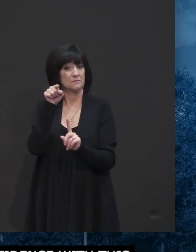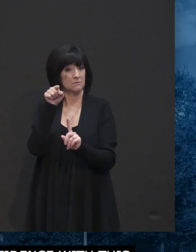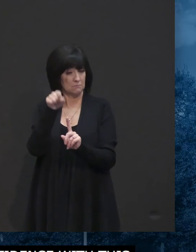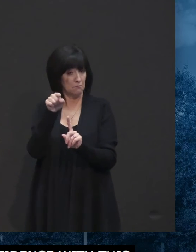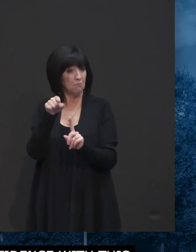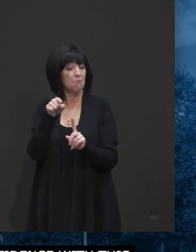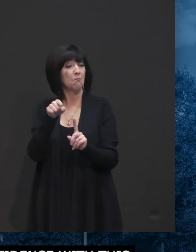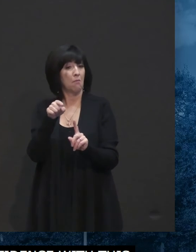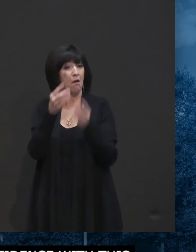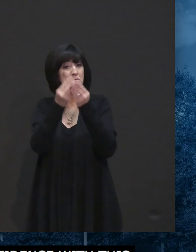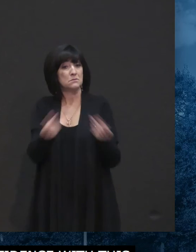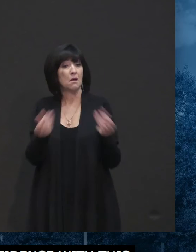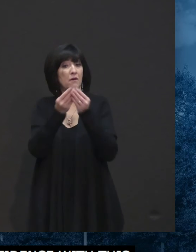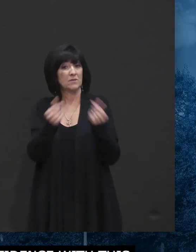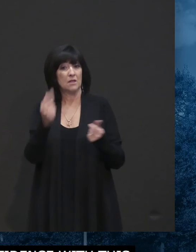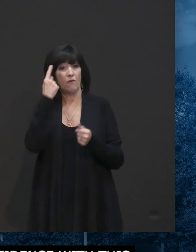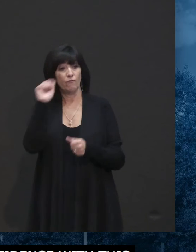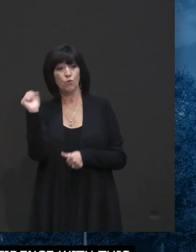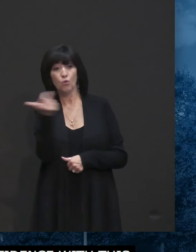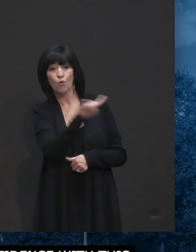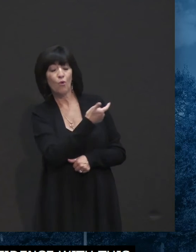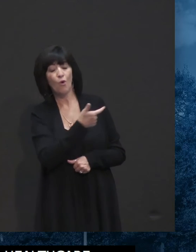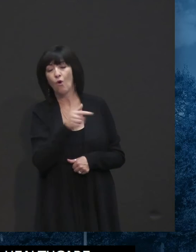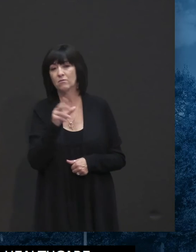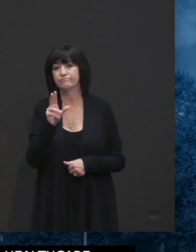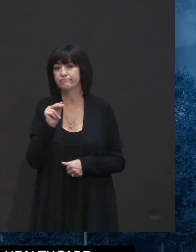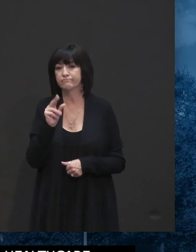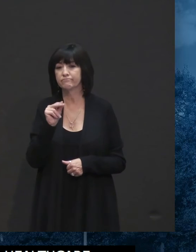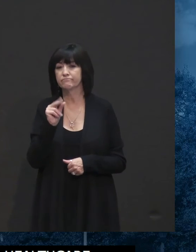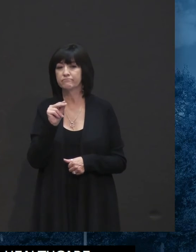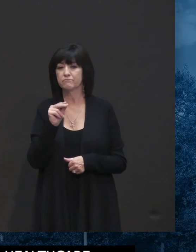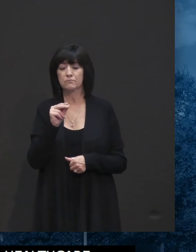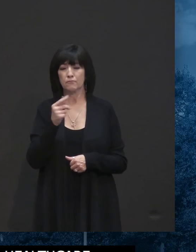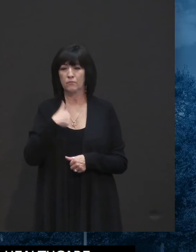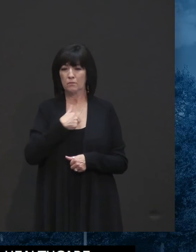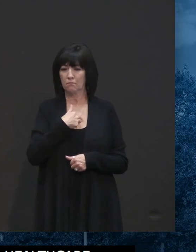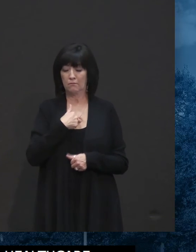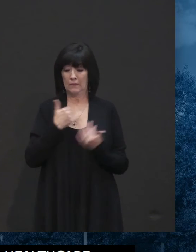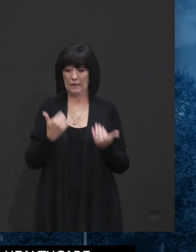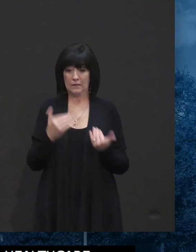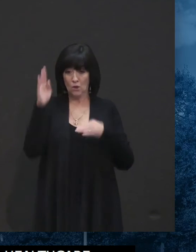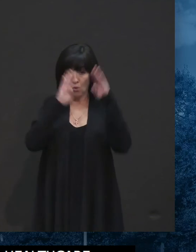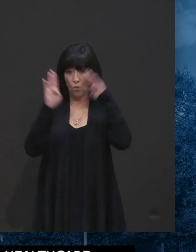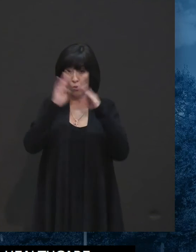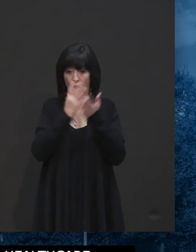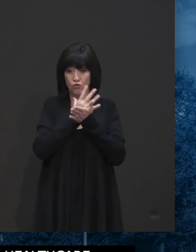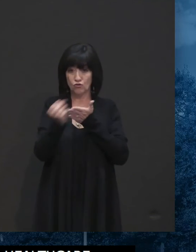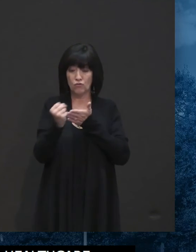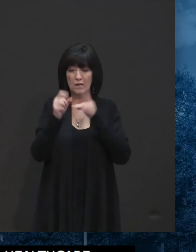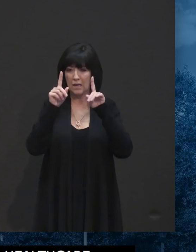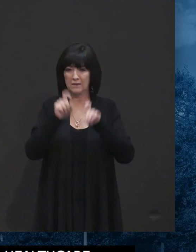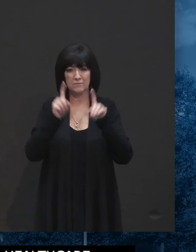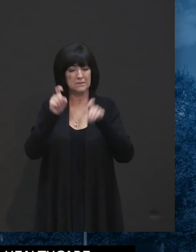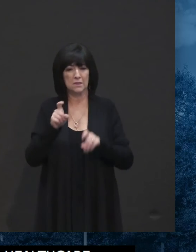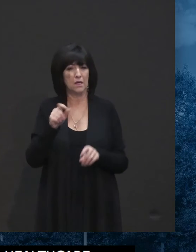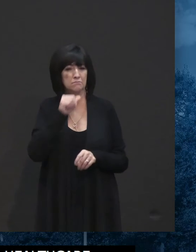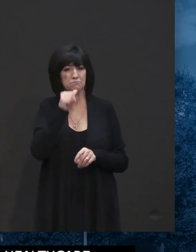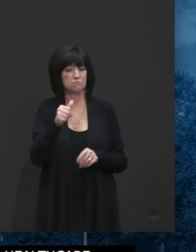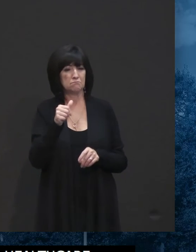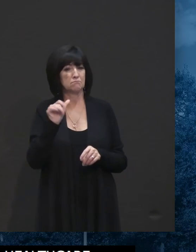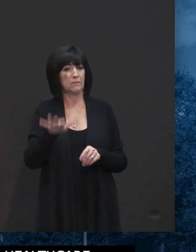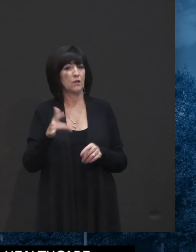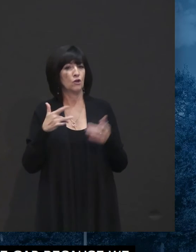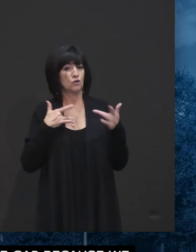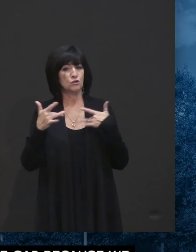gap, and it's not because we're concerned that we're running out of the other tests. No, so I think the only thing I'd add to that